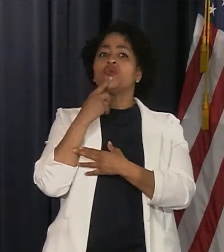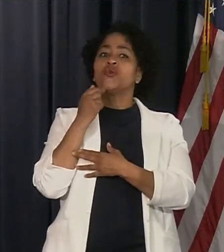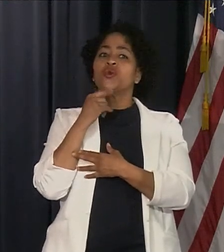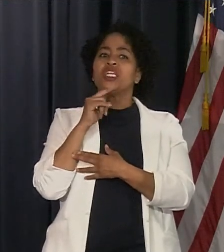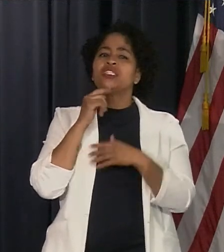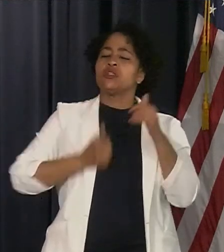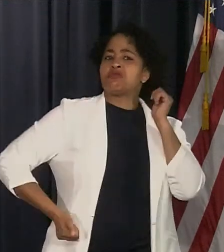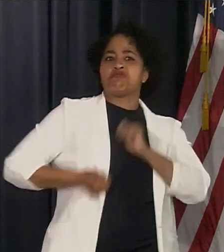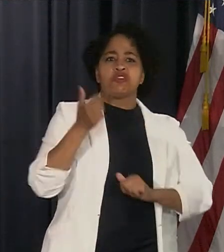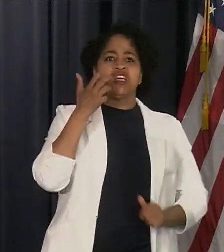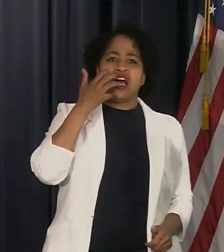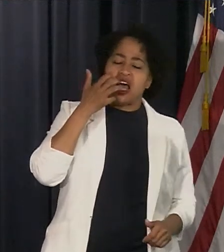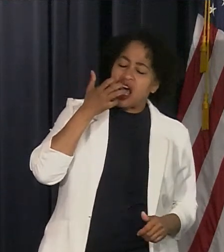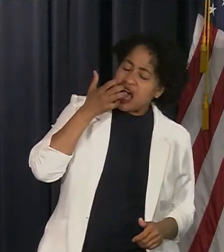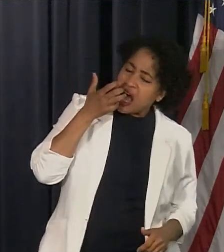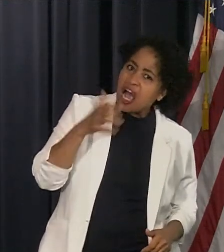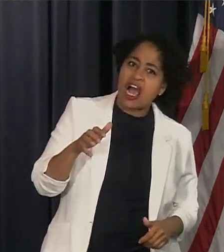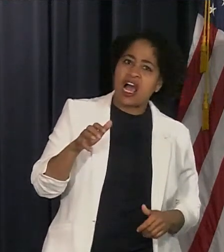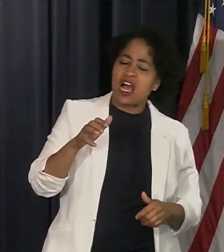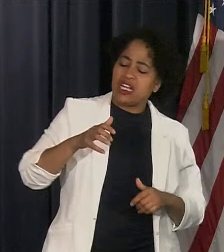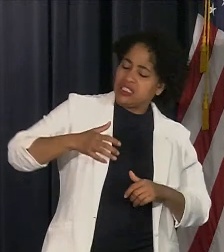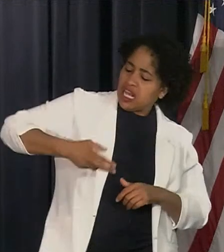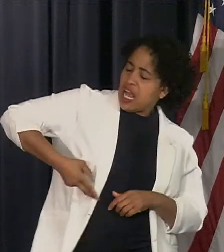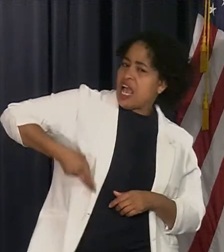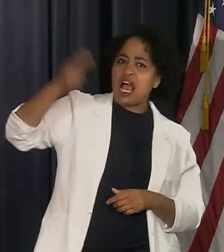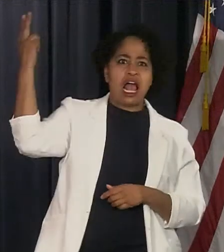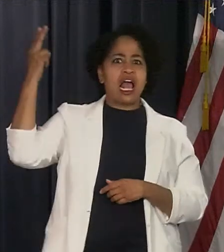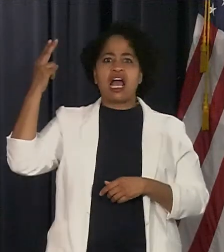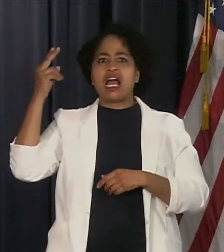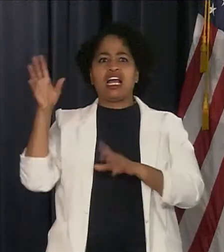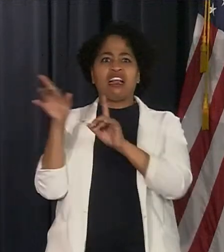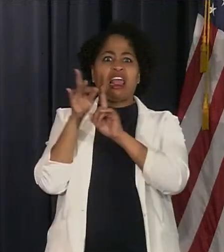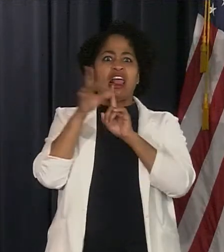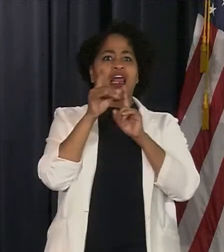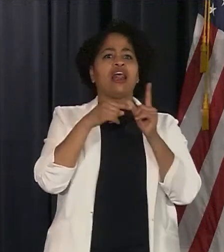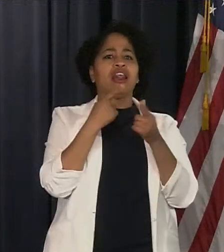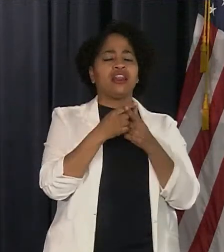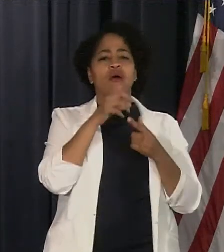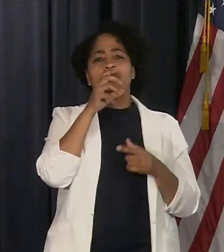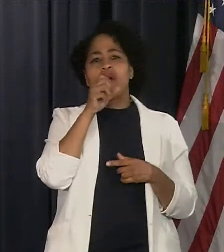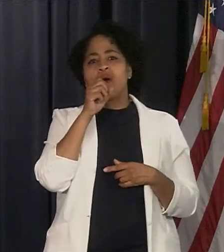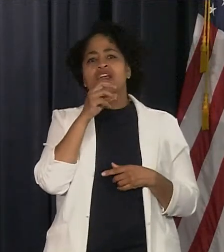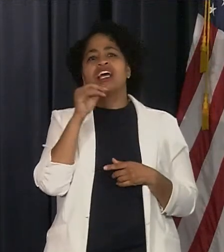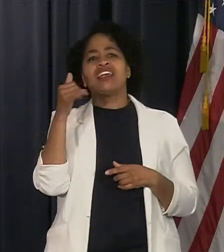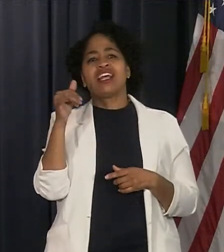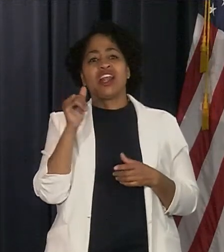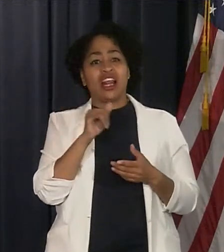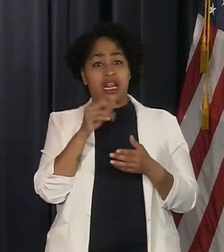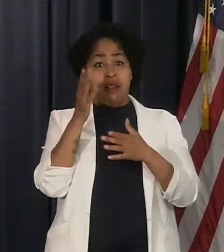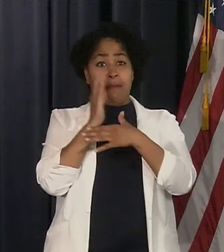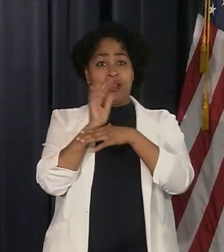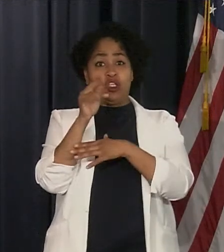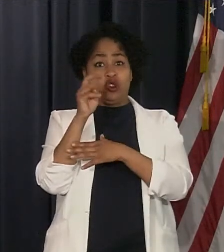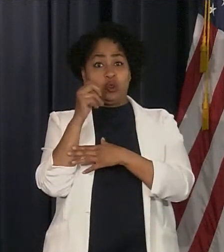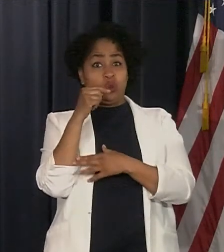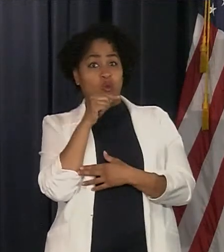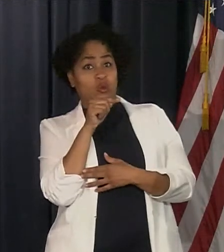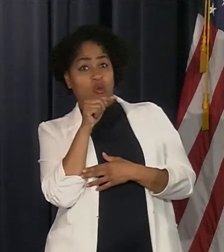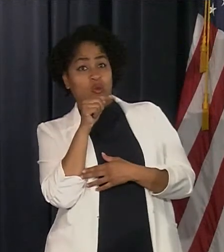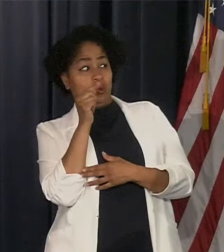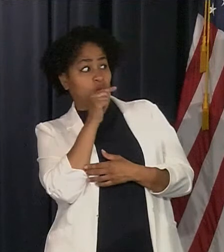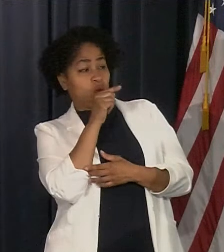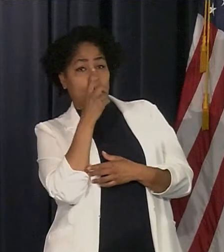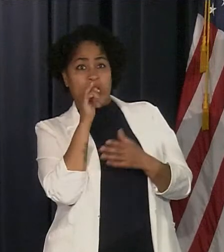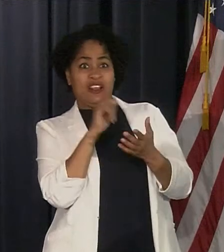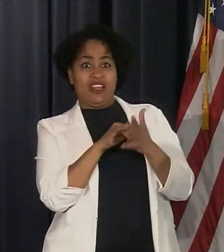the highest infection areas, then to orange, then to yellow. This is how the country looked in the middle of June. And